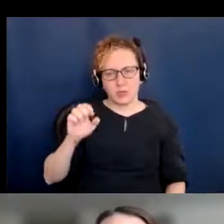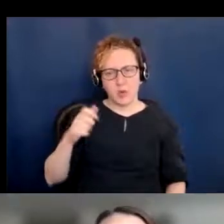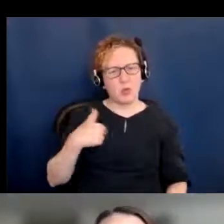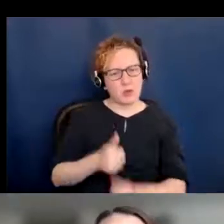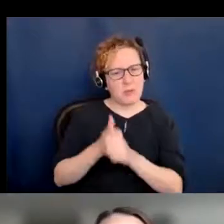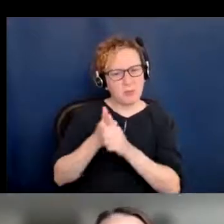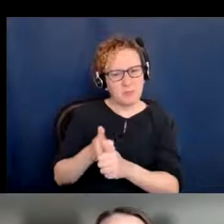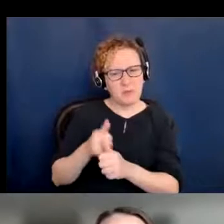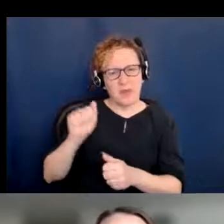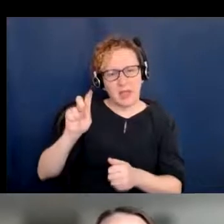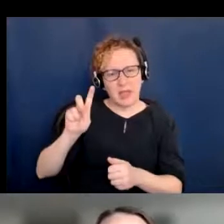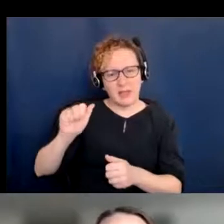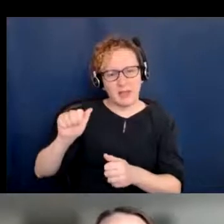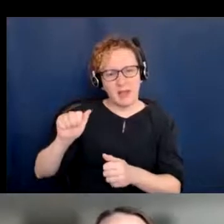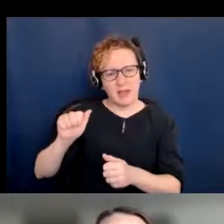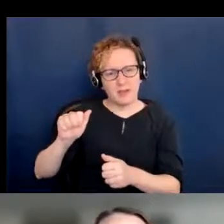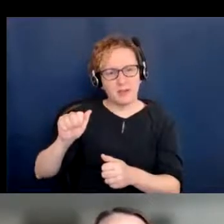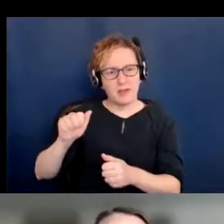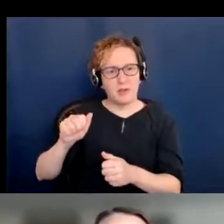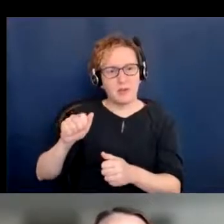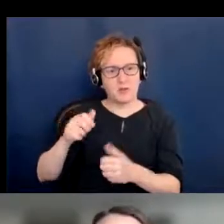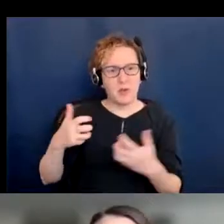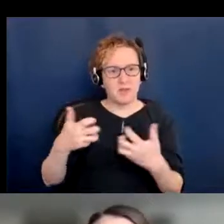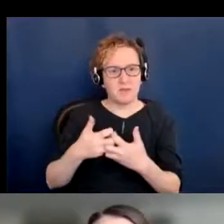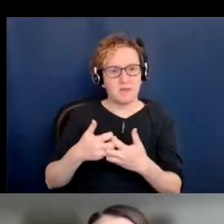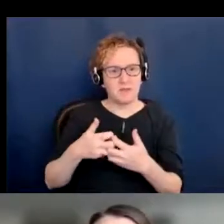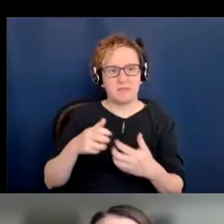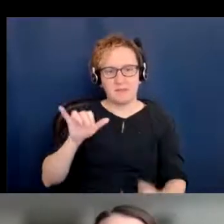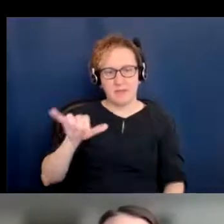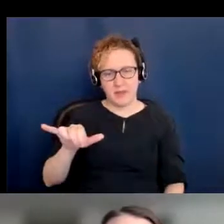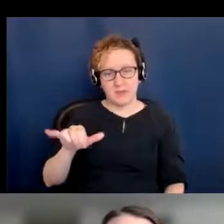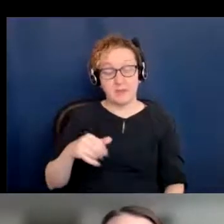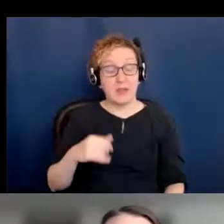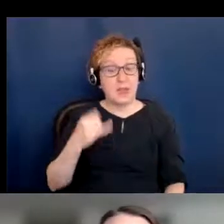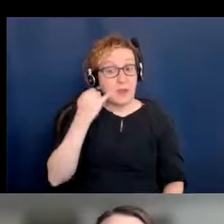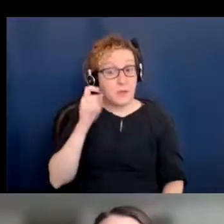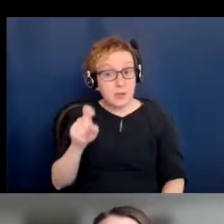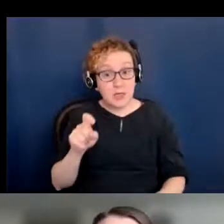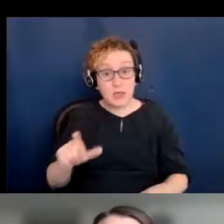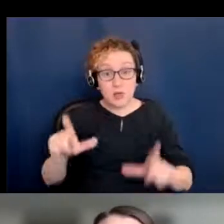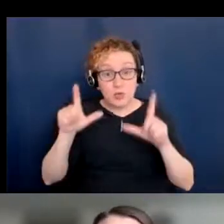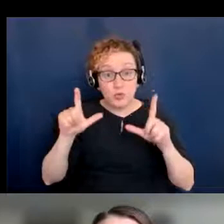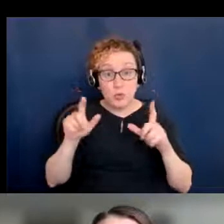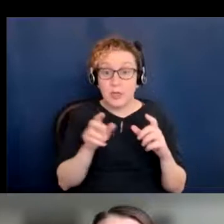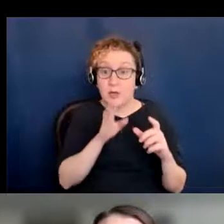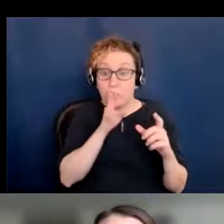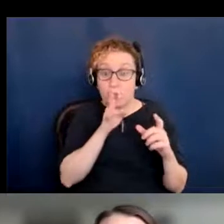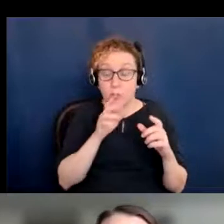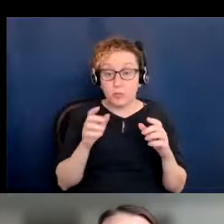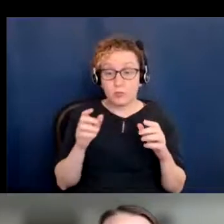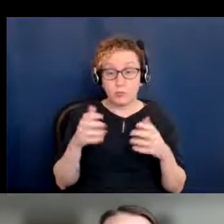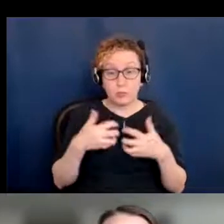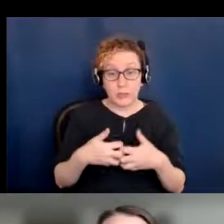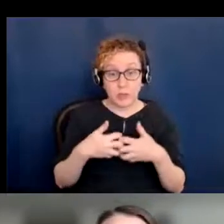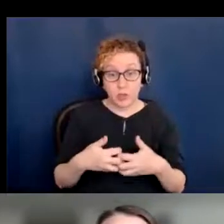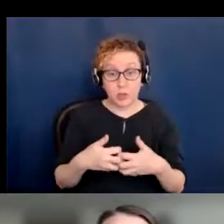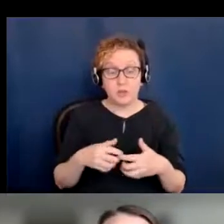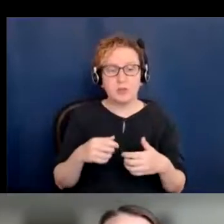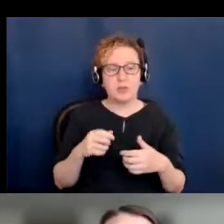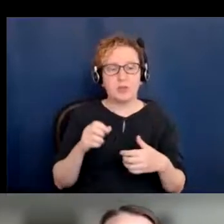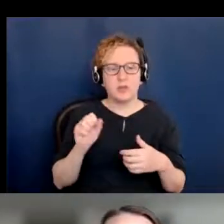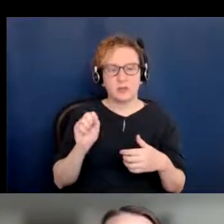compliant. So if you need to use like a screen reader, it has the ability to, put our